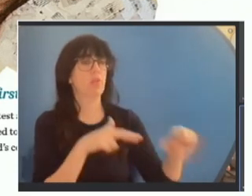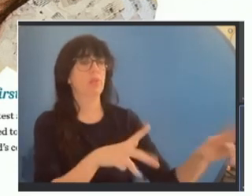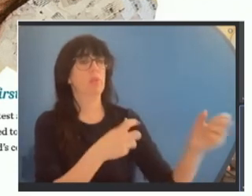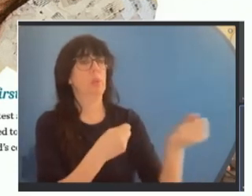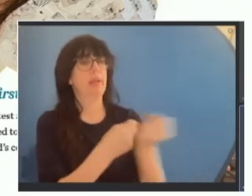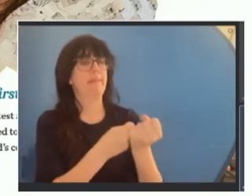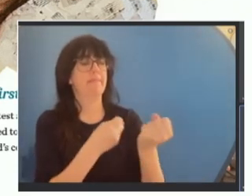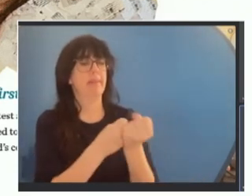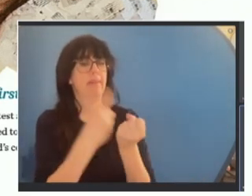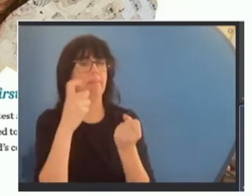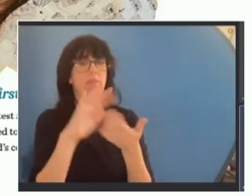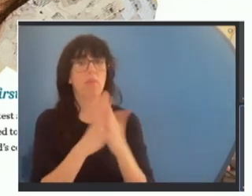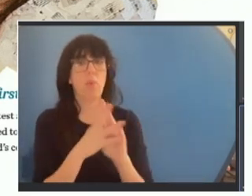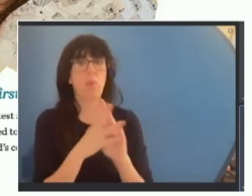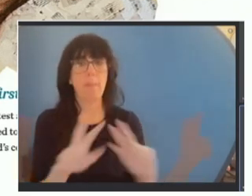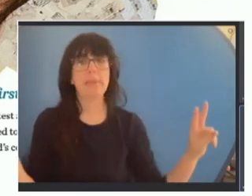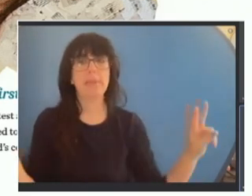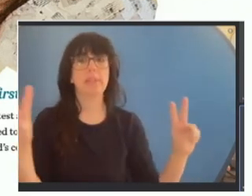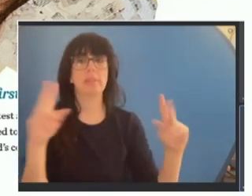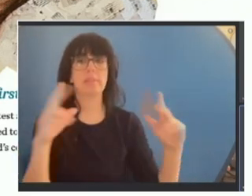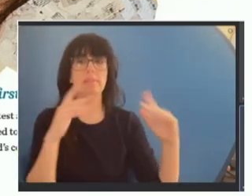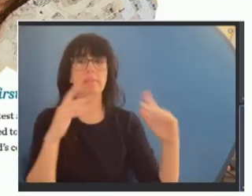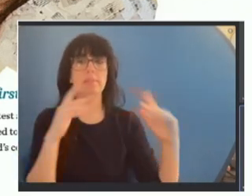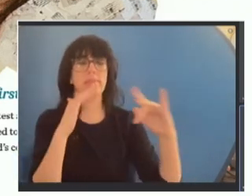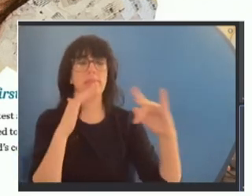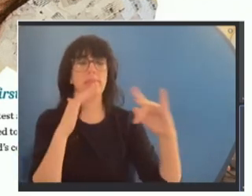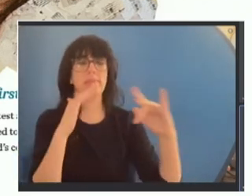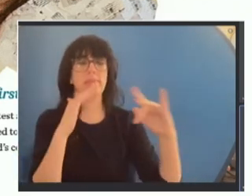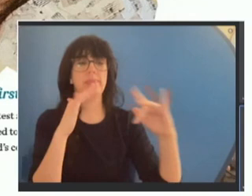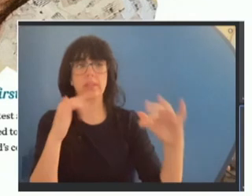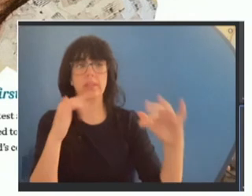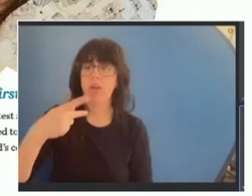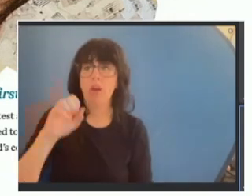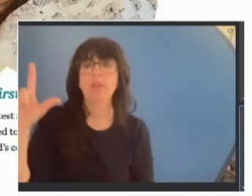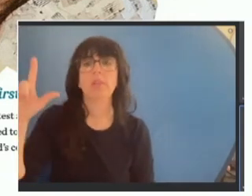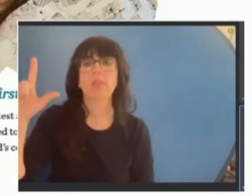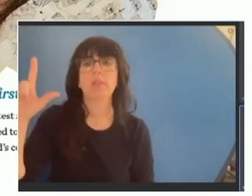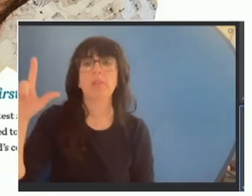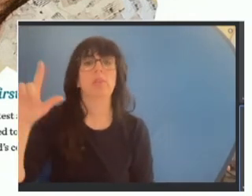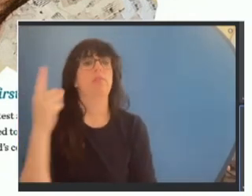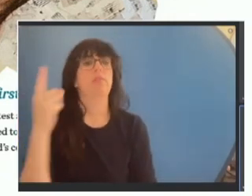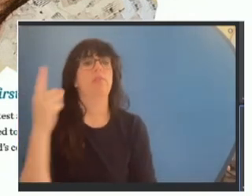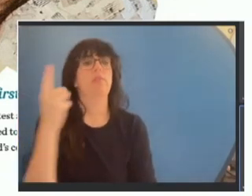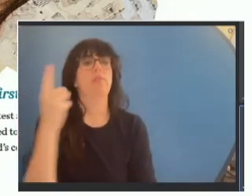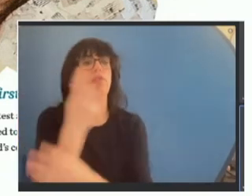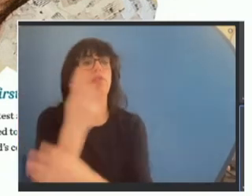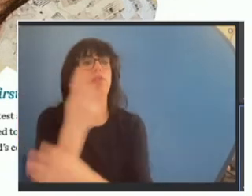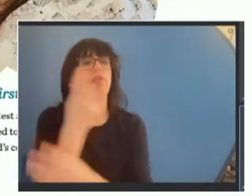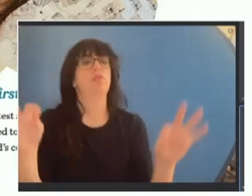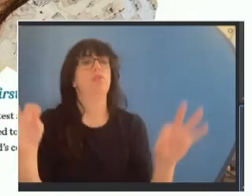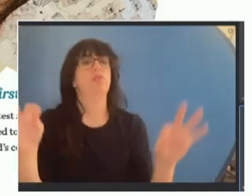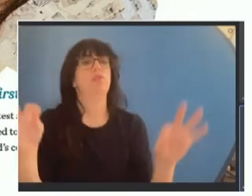Sing the gospel train along the first ever freedom ride. Once out of prison, Bayard joined